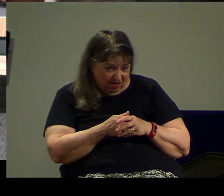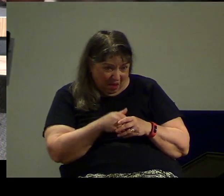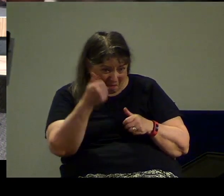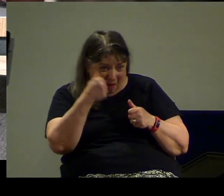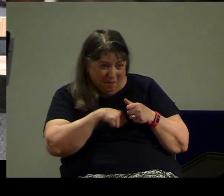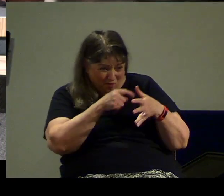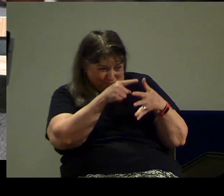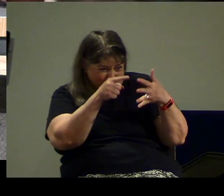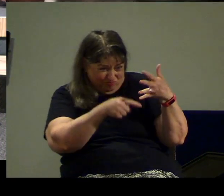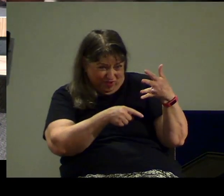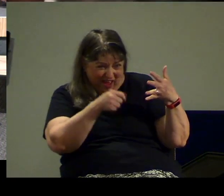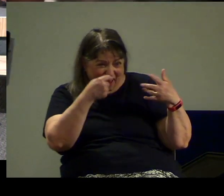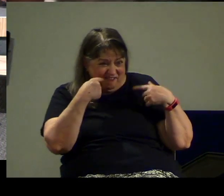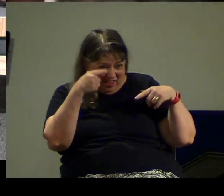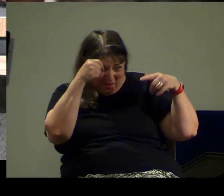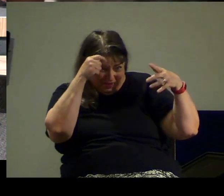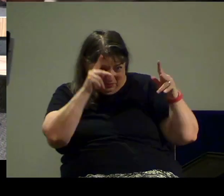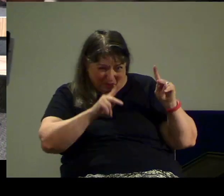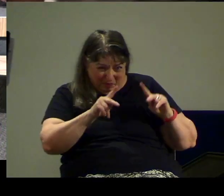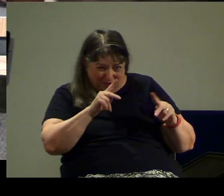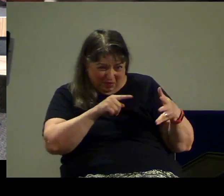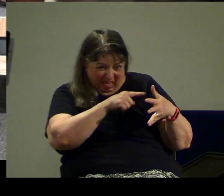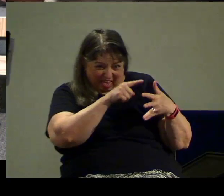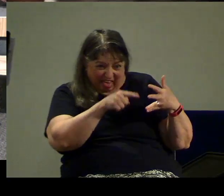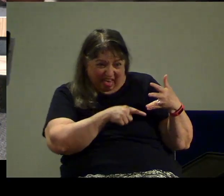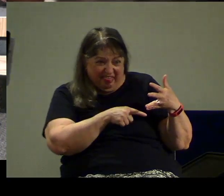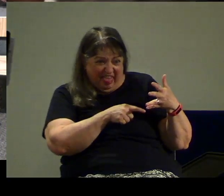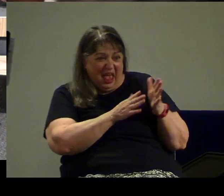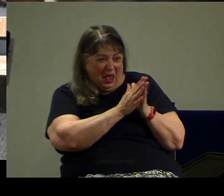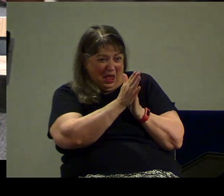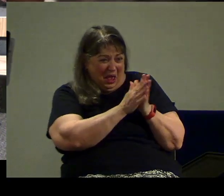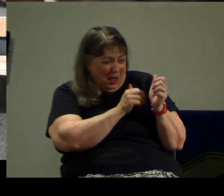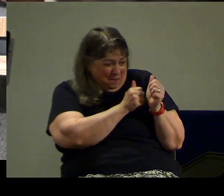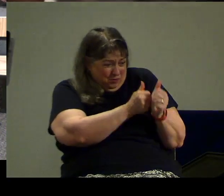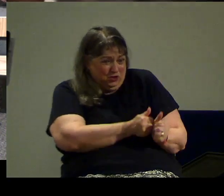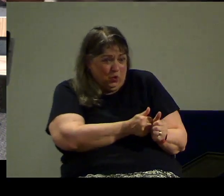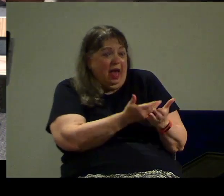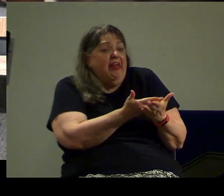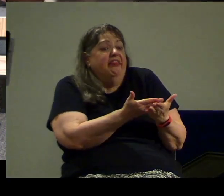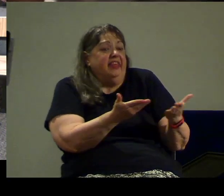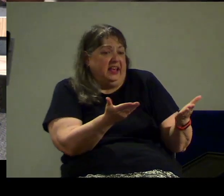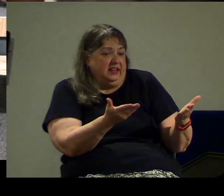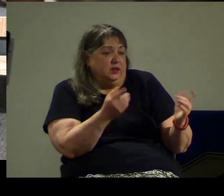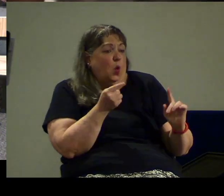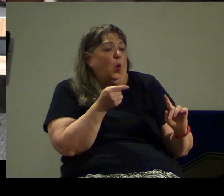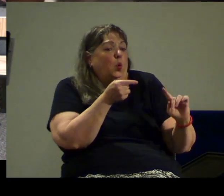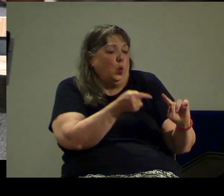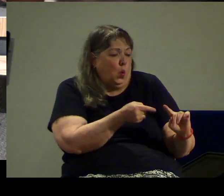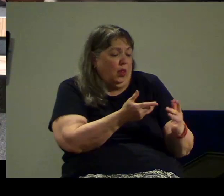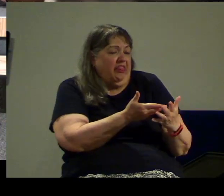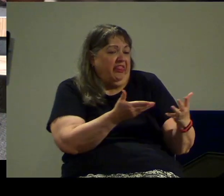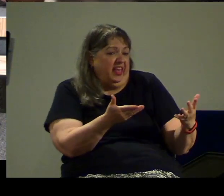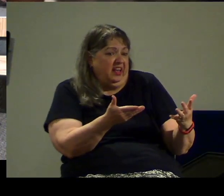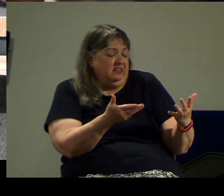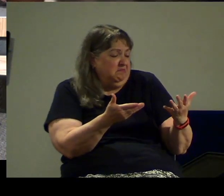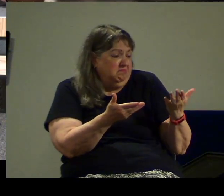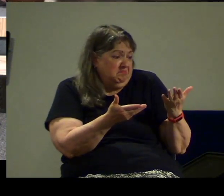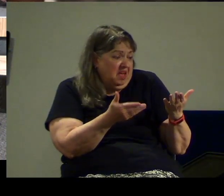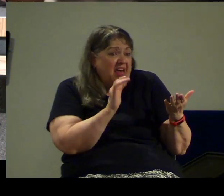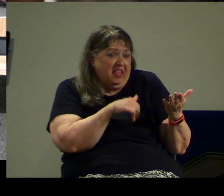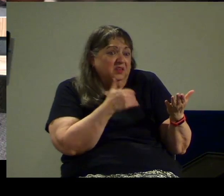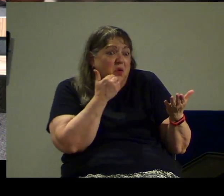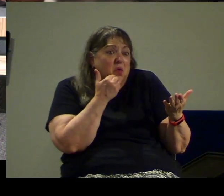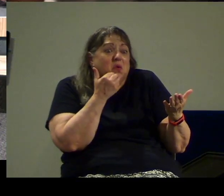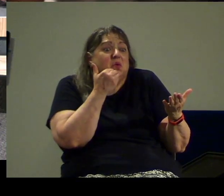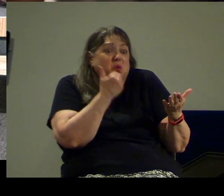earlier, they pursued things, and the men purchased and bought those things that brought blessing on them. But as